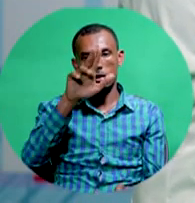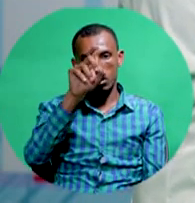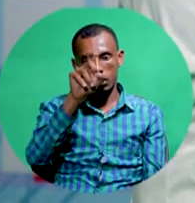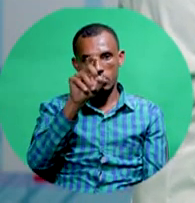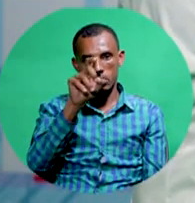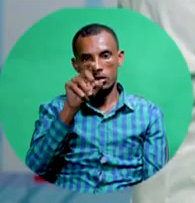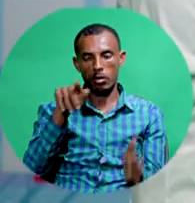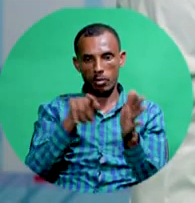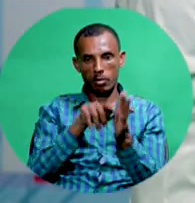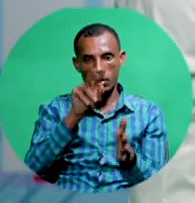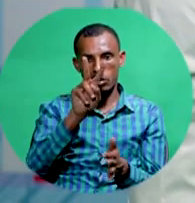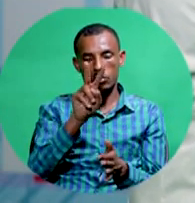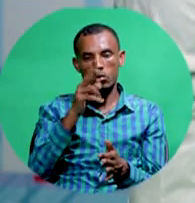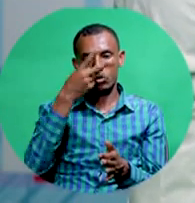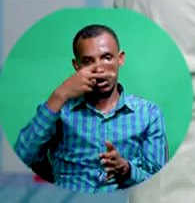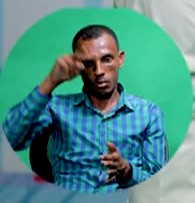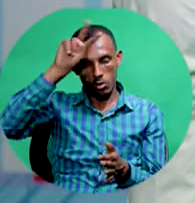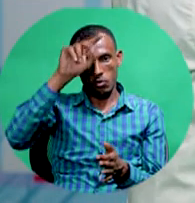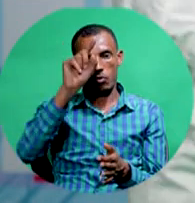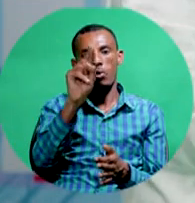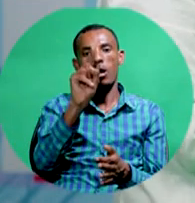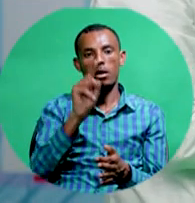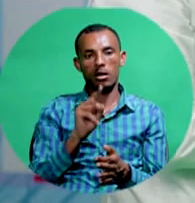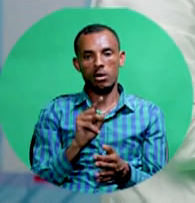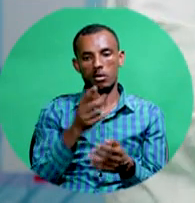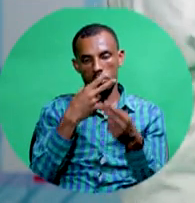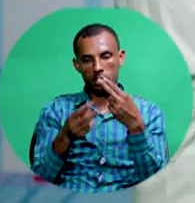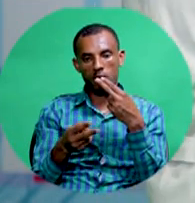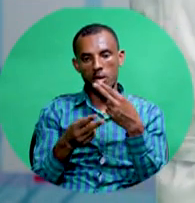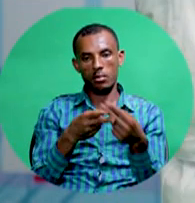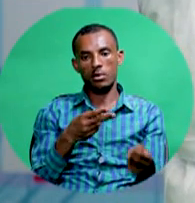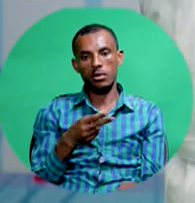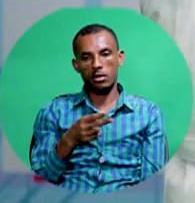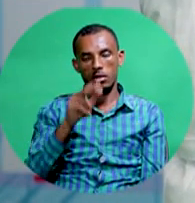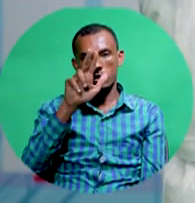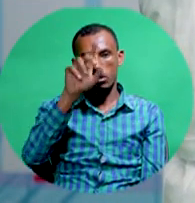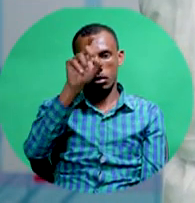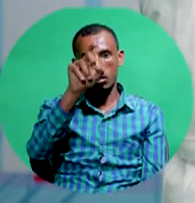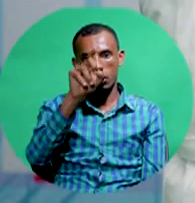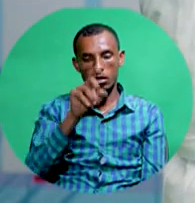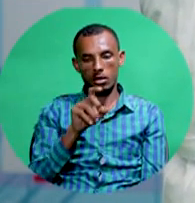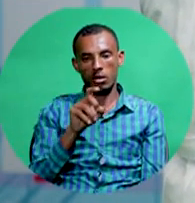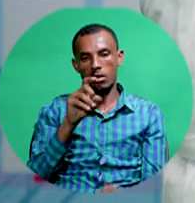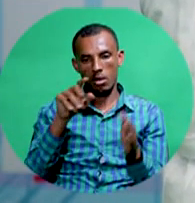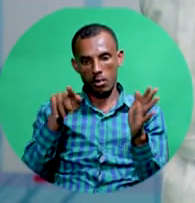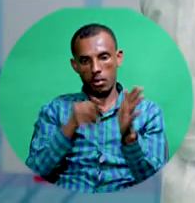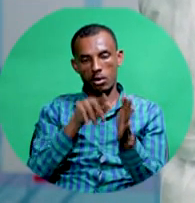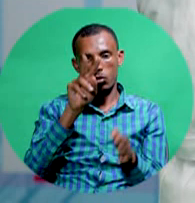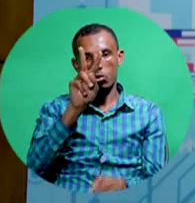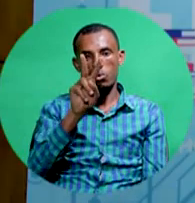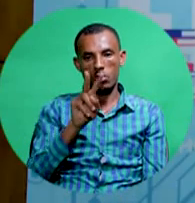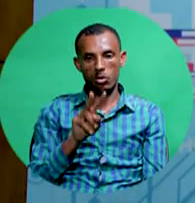3x minus 2 the power of 1 times 3x minus